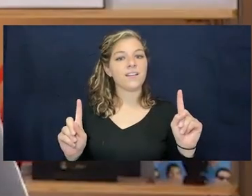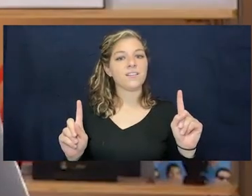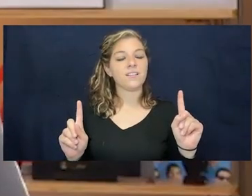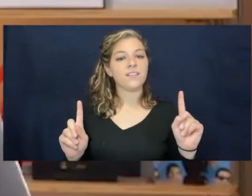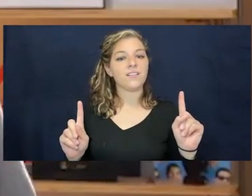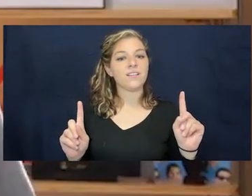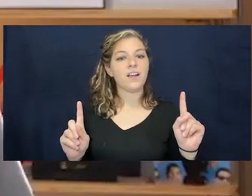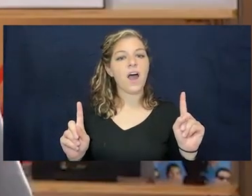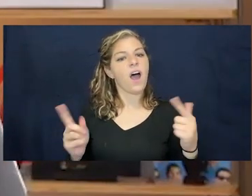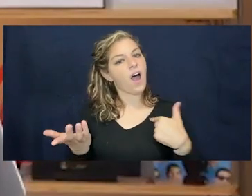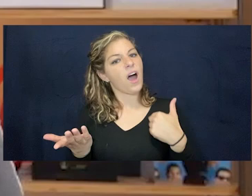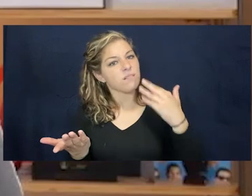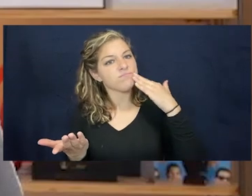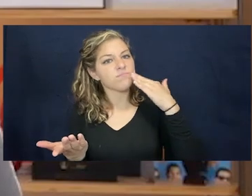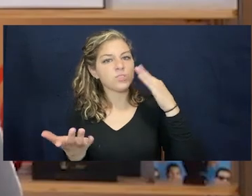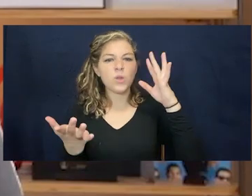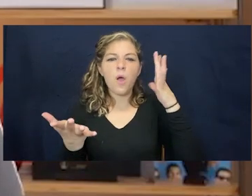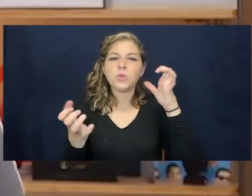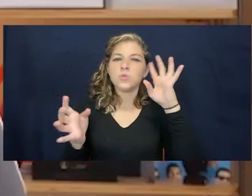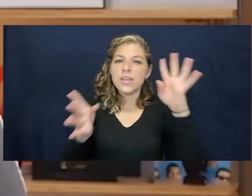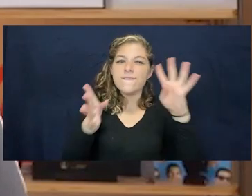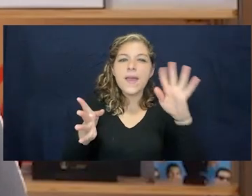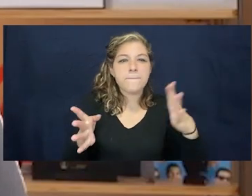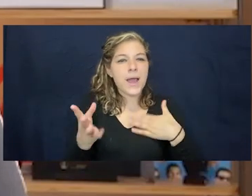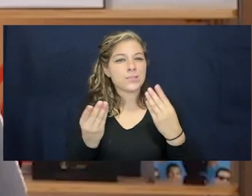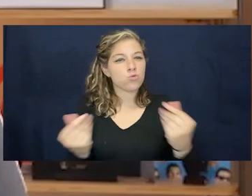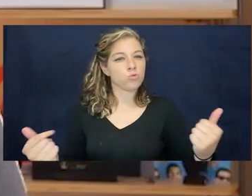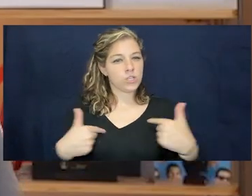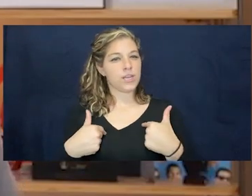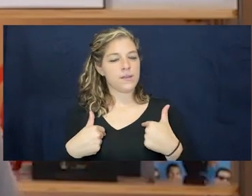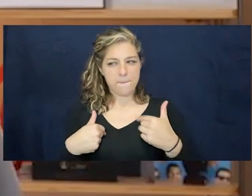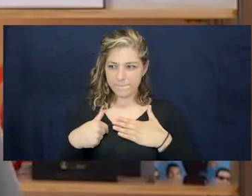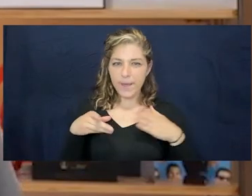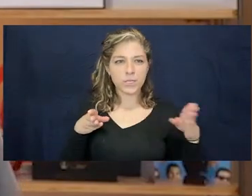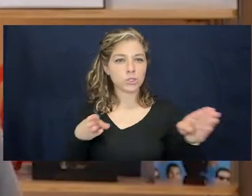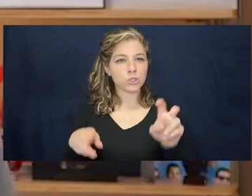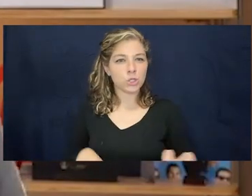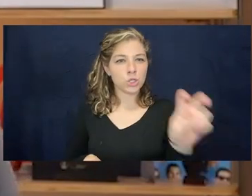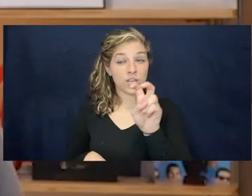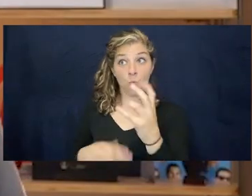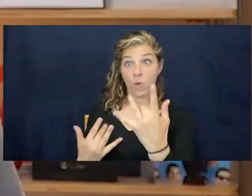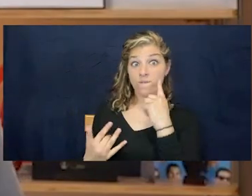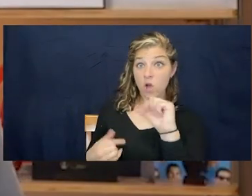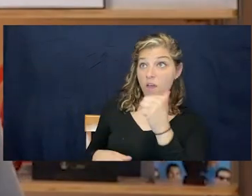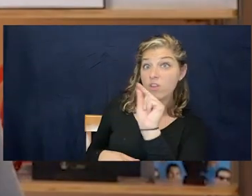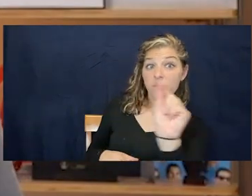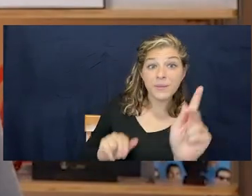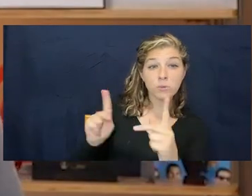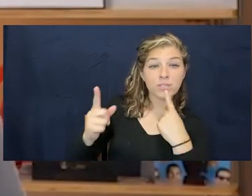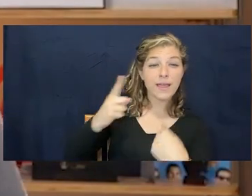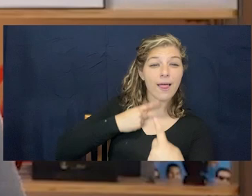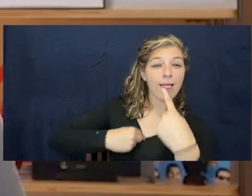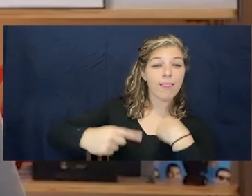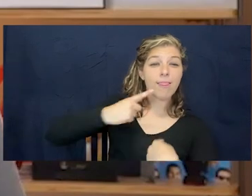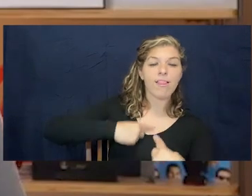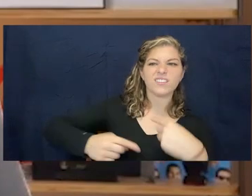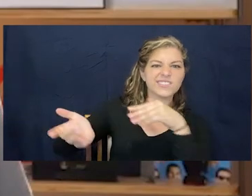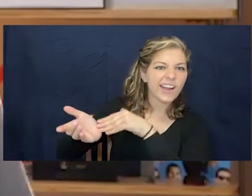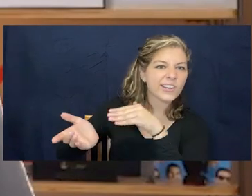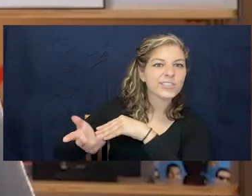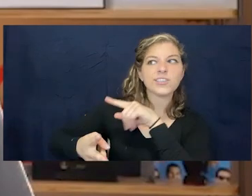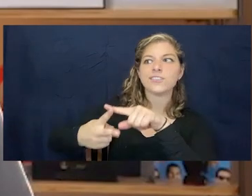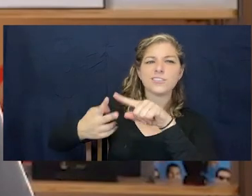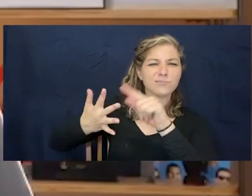come next. But I've lived that with a mindset to innovate my own solution, to not